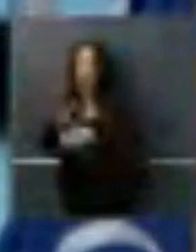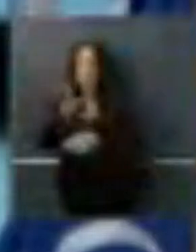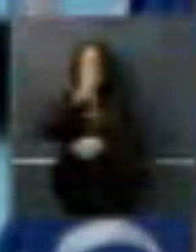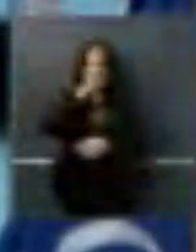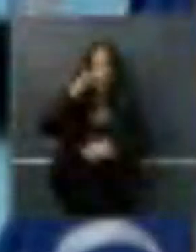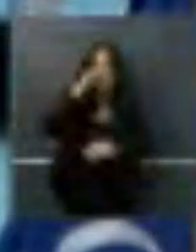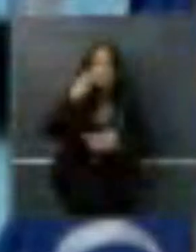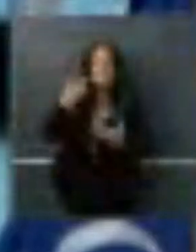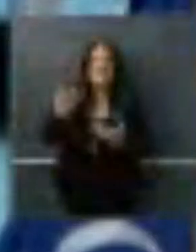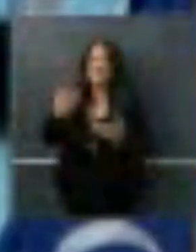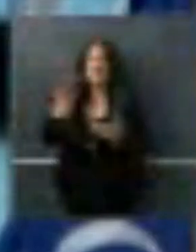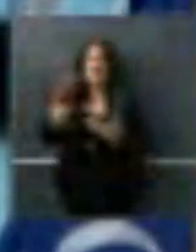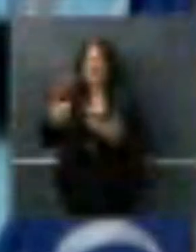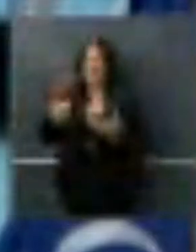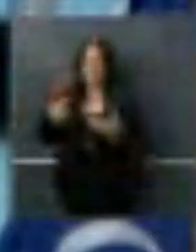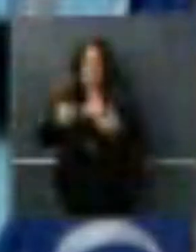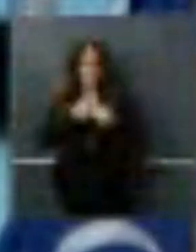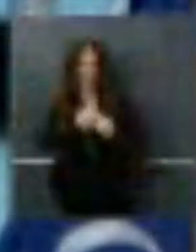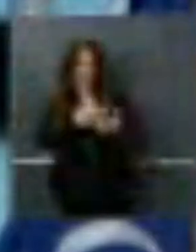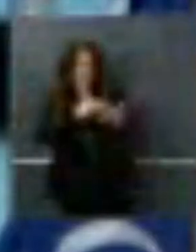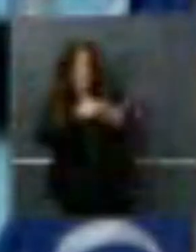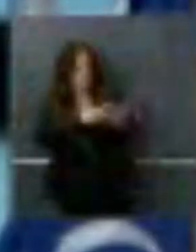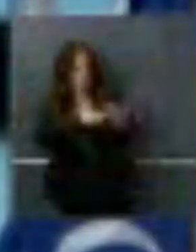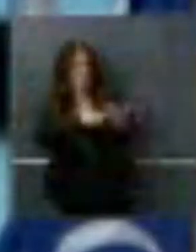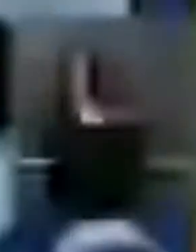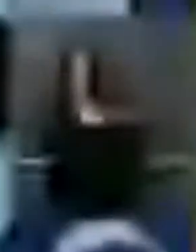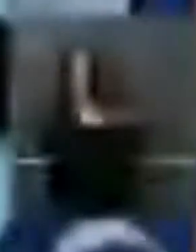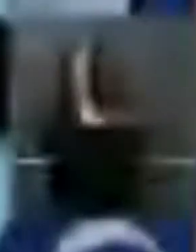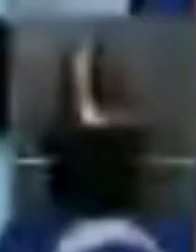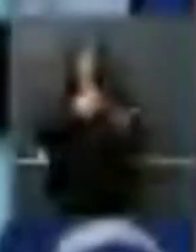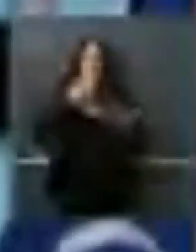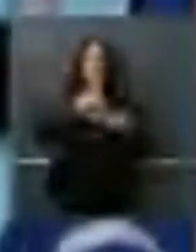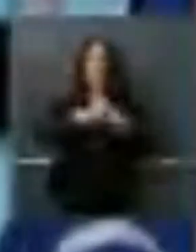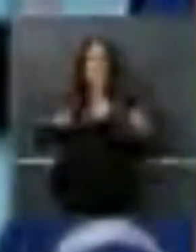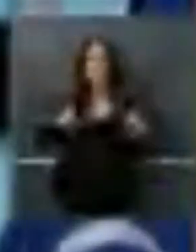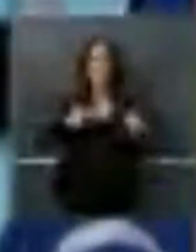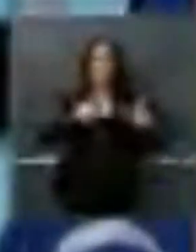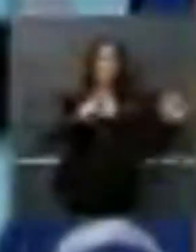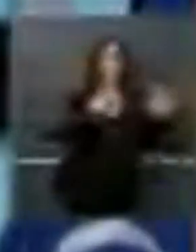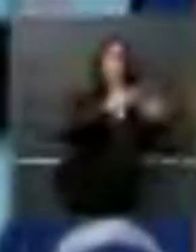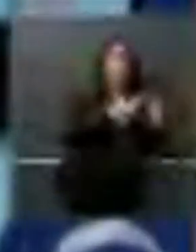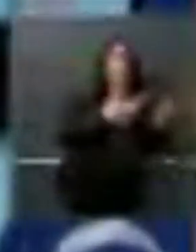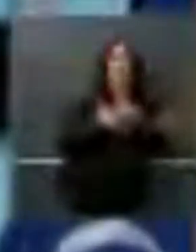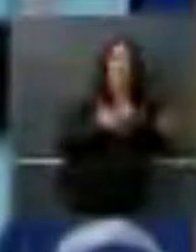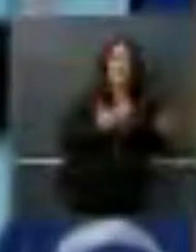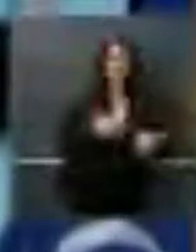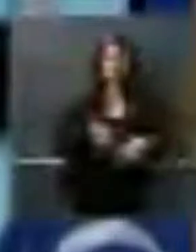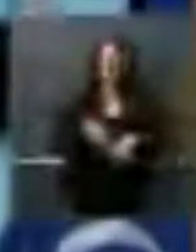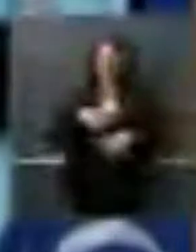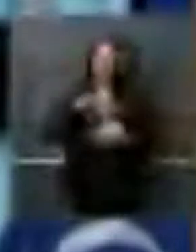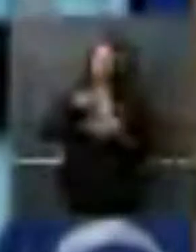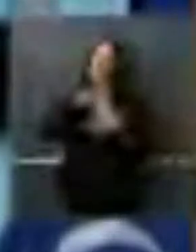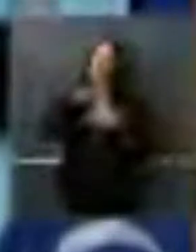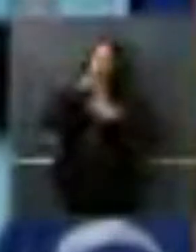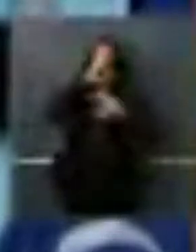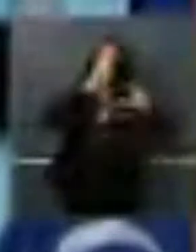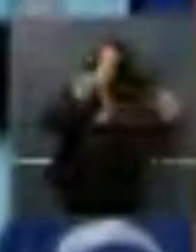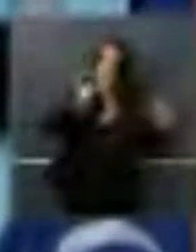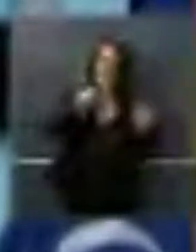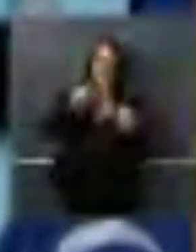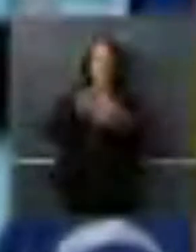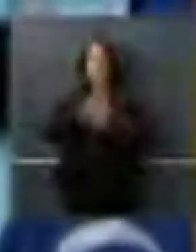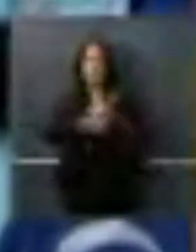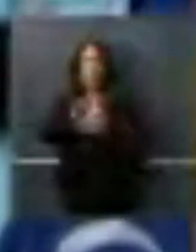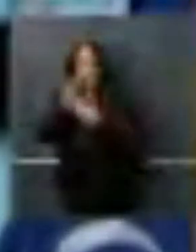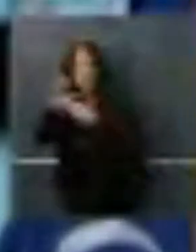so the superintendent of public education, the president of the school board, and others working in partnership with labor and management have been doing everything they can to